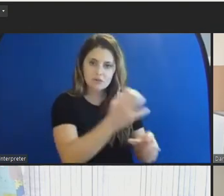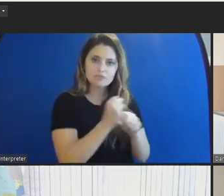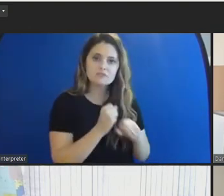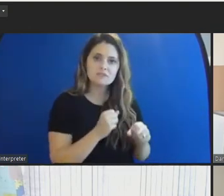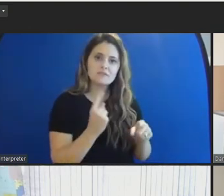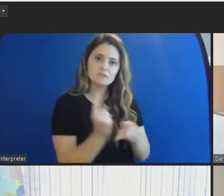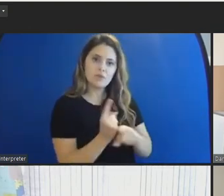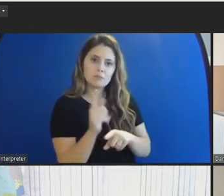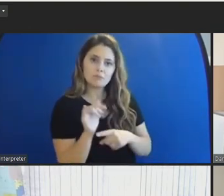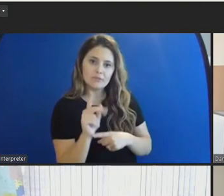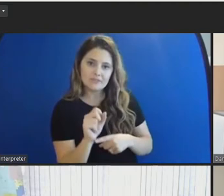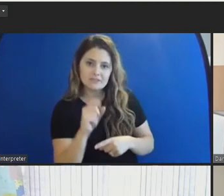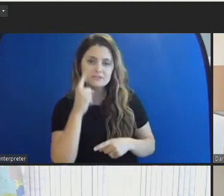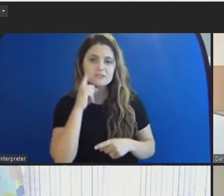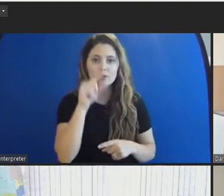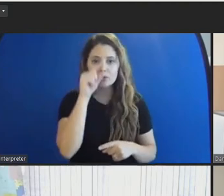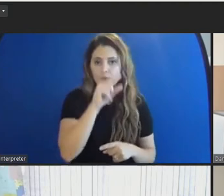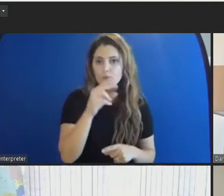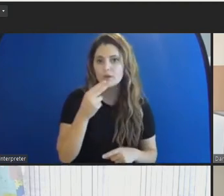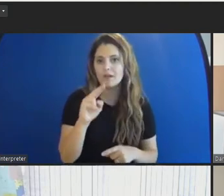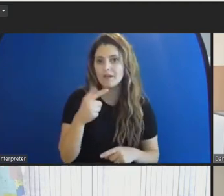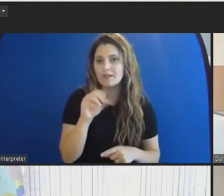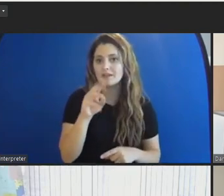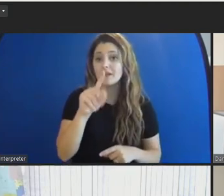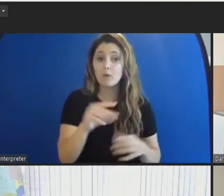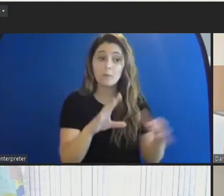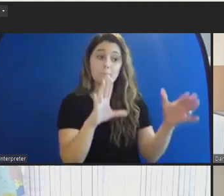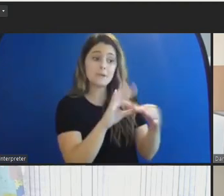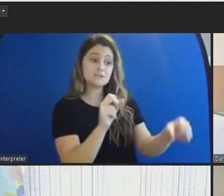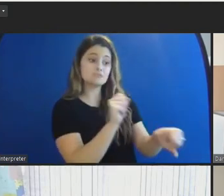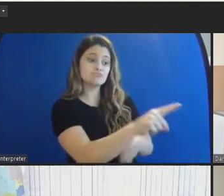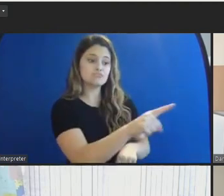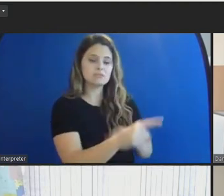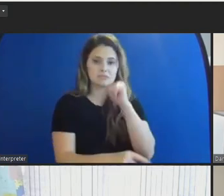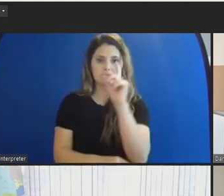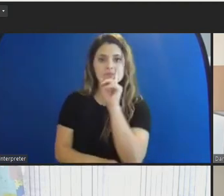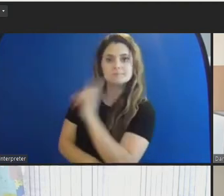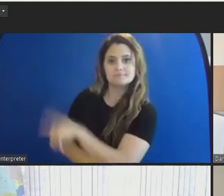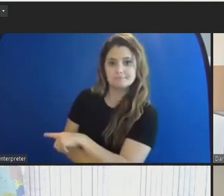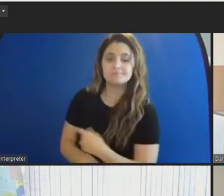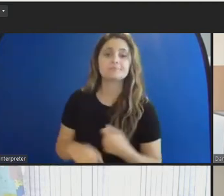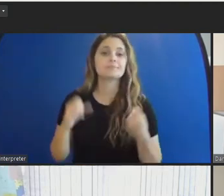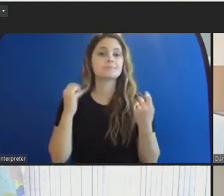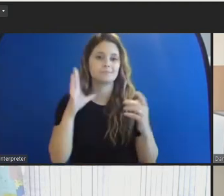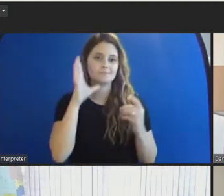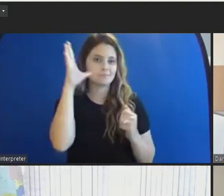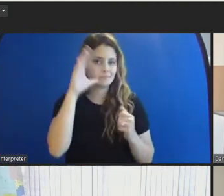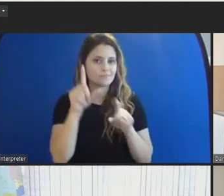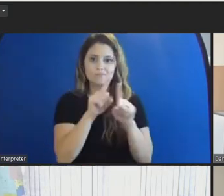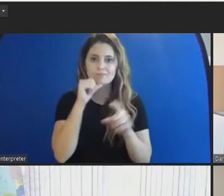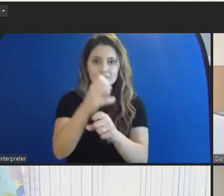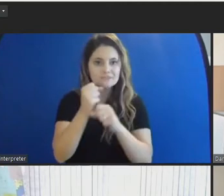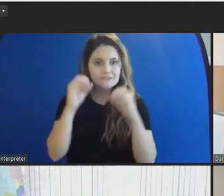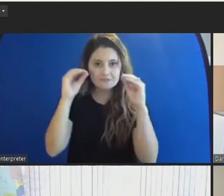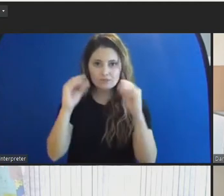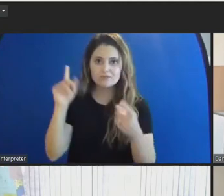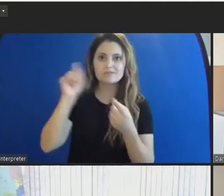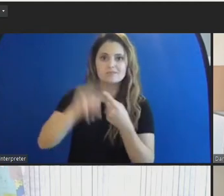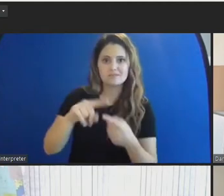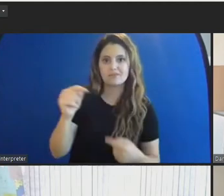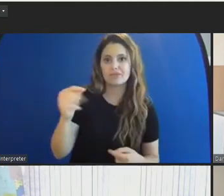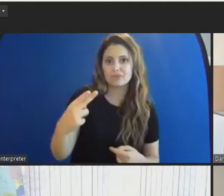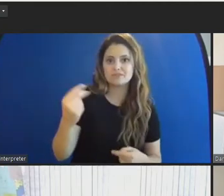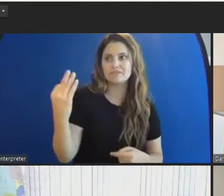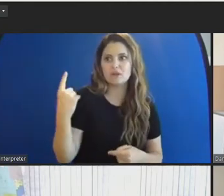to their Google Hangouts. And when they message, they're not getting a response. Many parents also did not get instructions until Thursday and